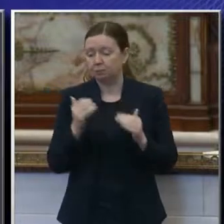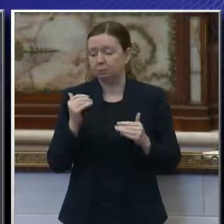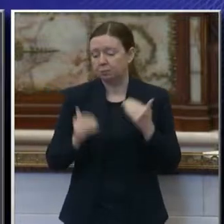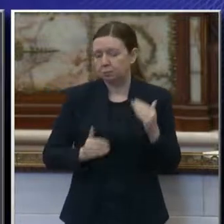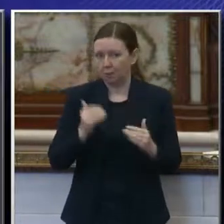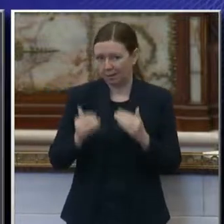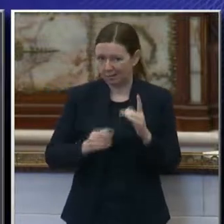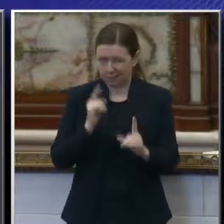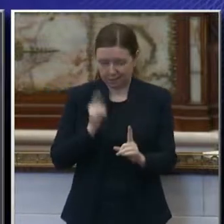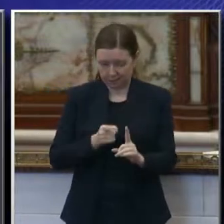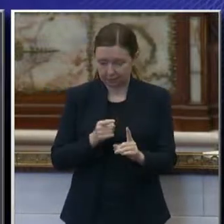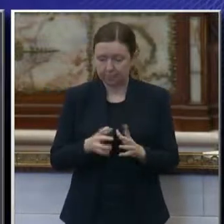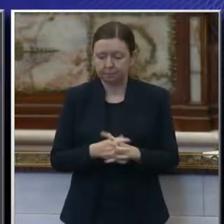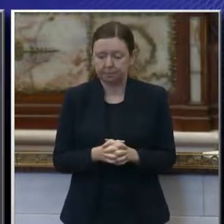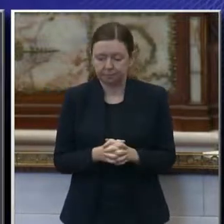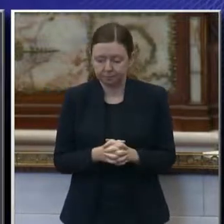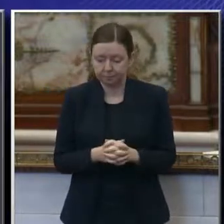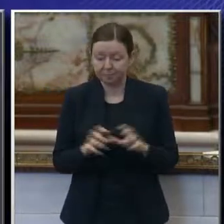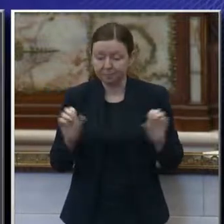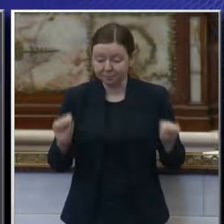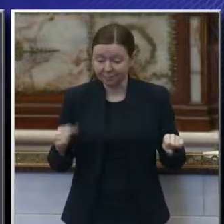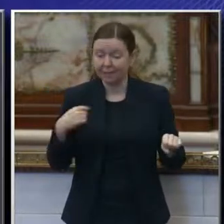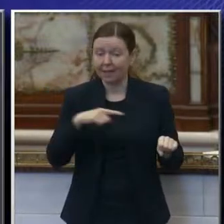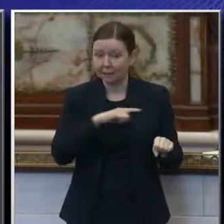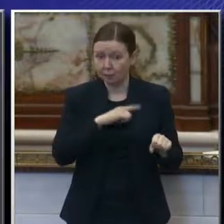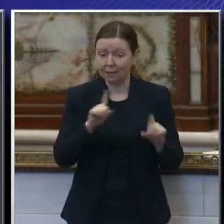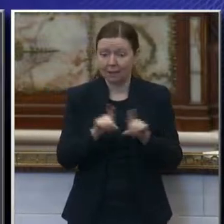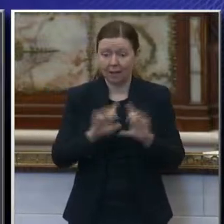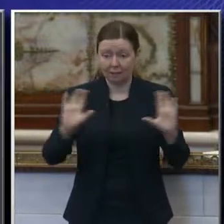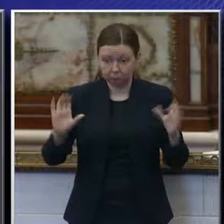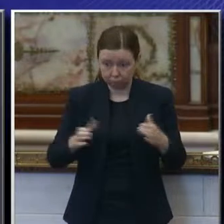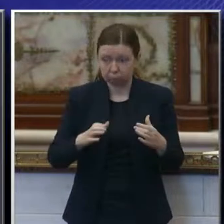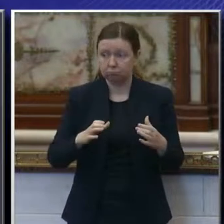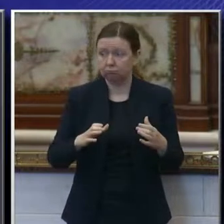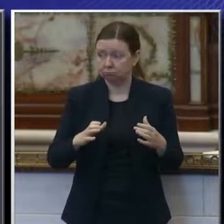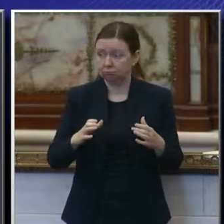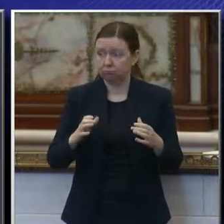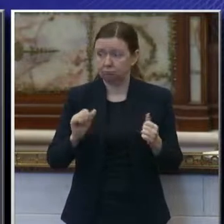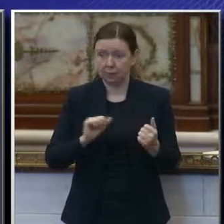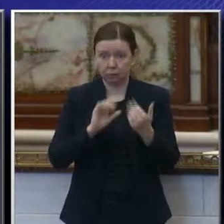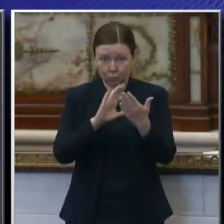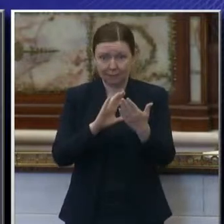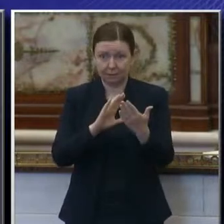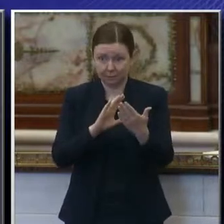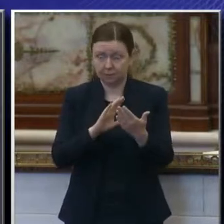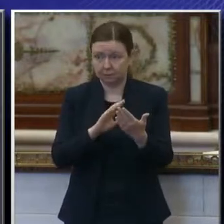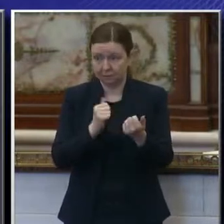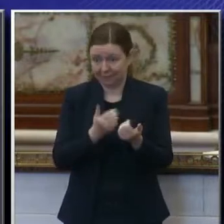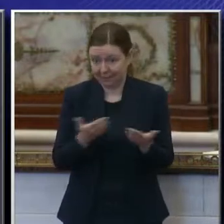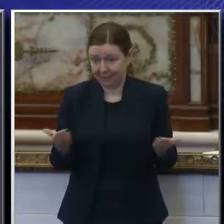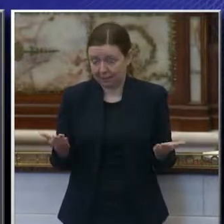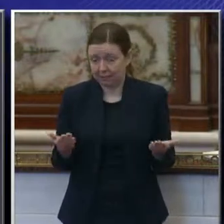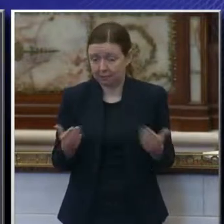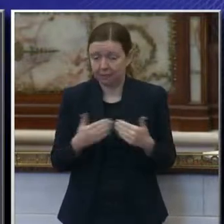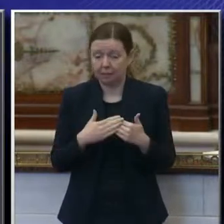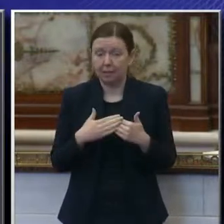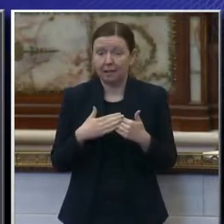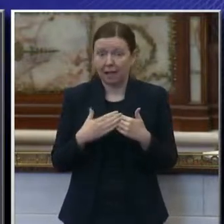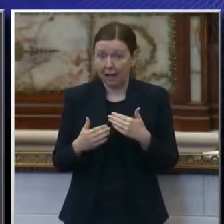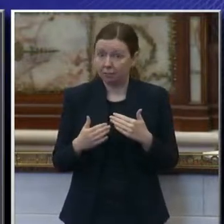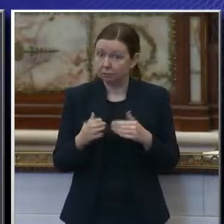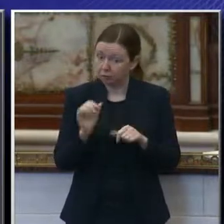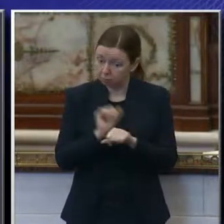process-wise, can we as a body address this after due